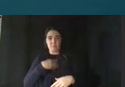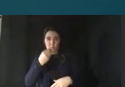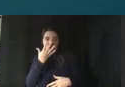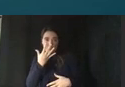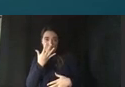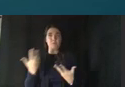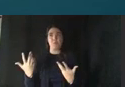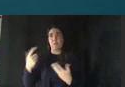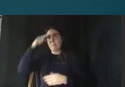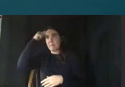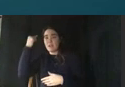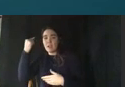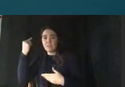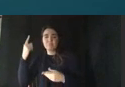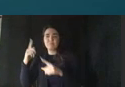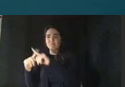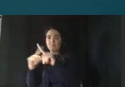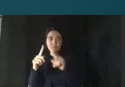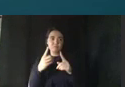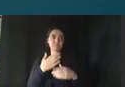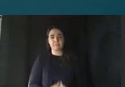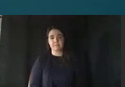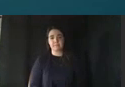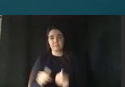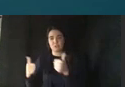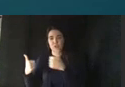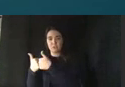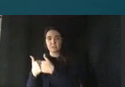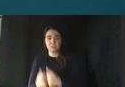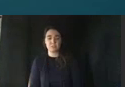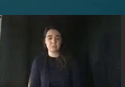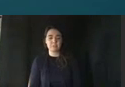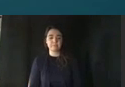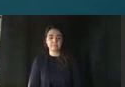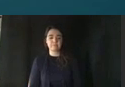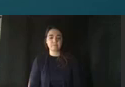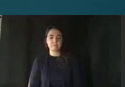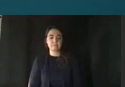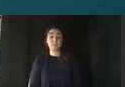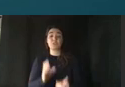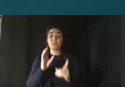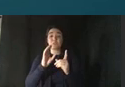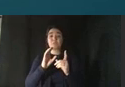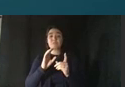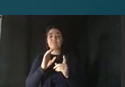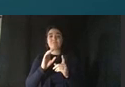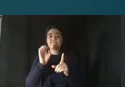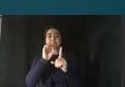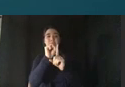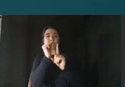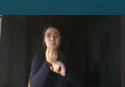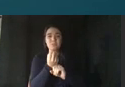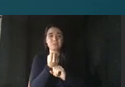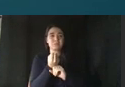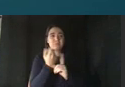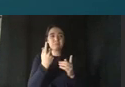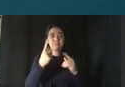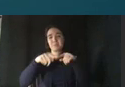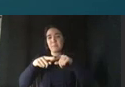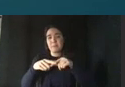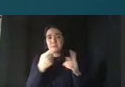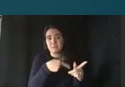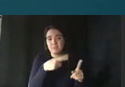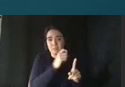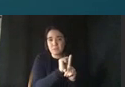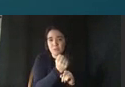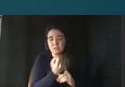school. So it depends obviously on your circumstances, but if you work hard enough, you can try to pave